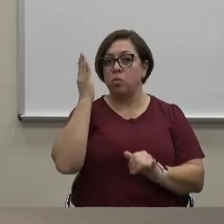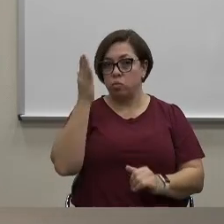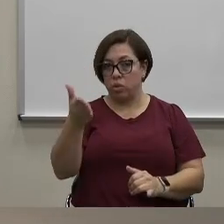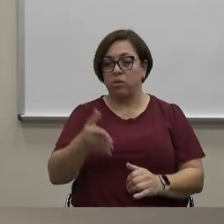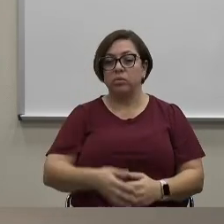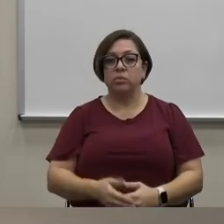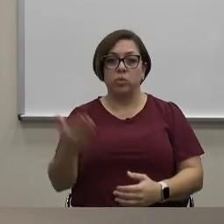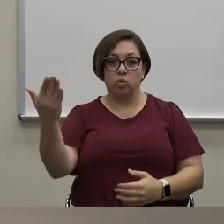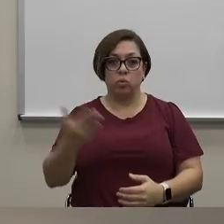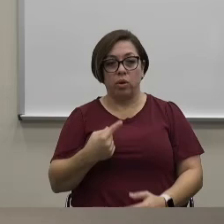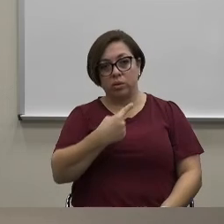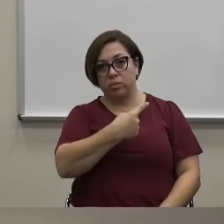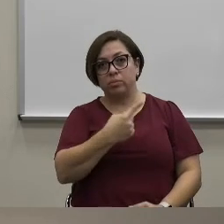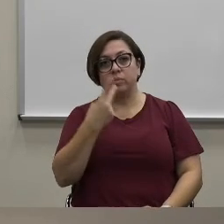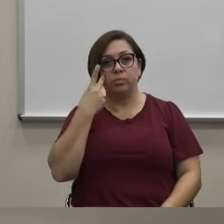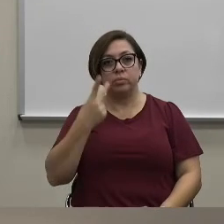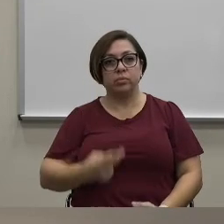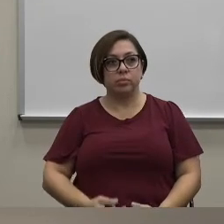that.